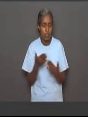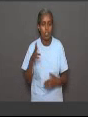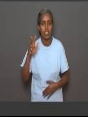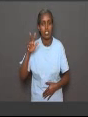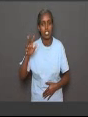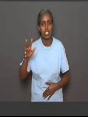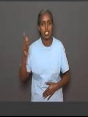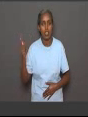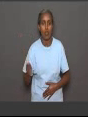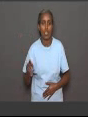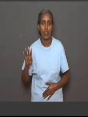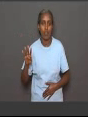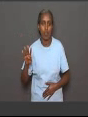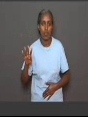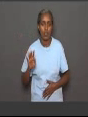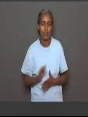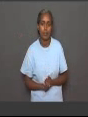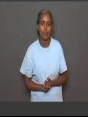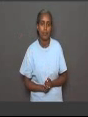be simplified to